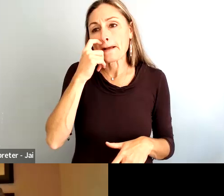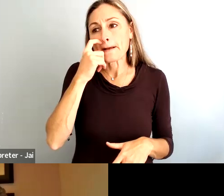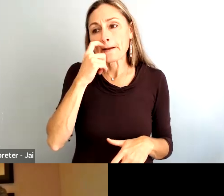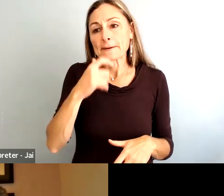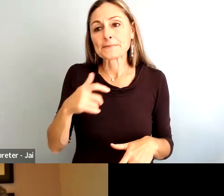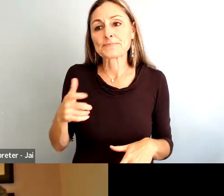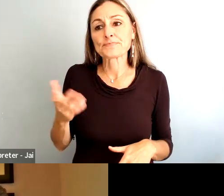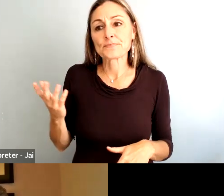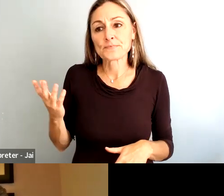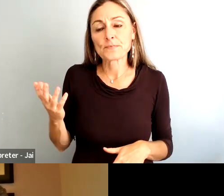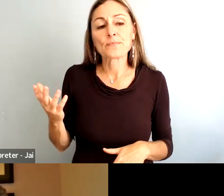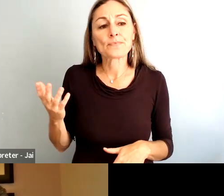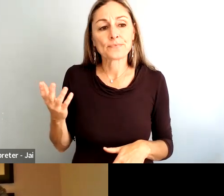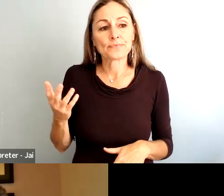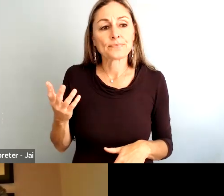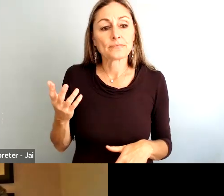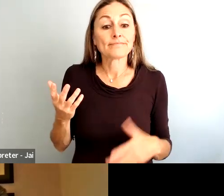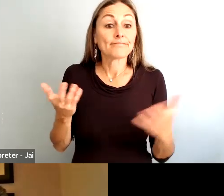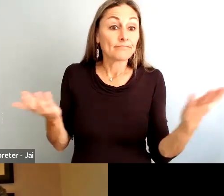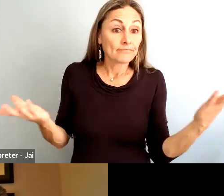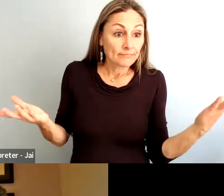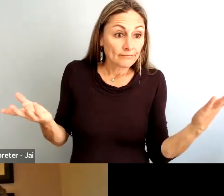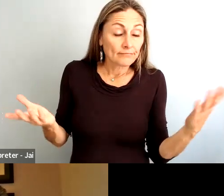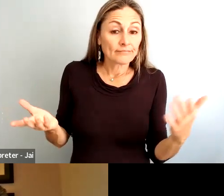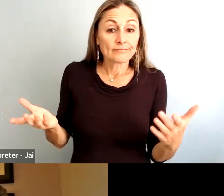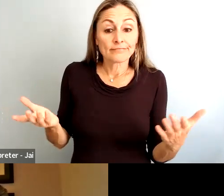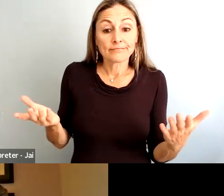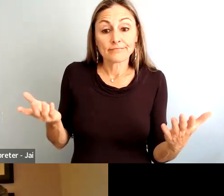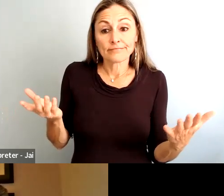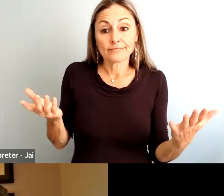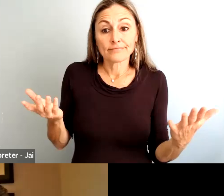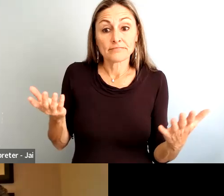And what you might find is that